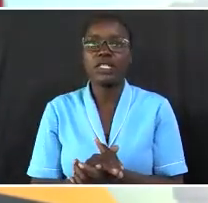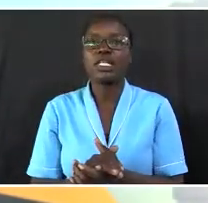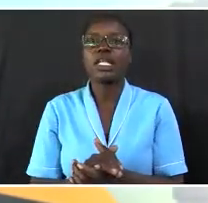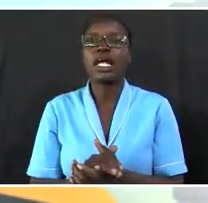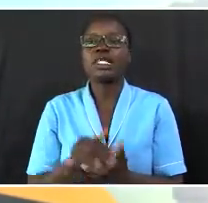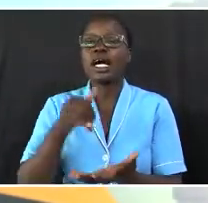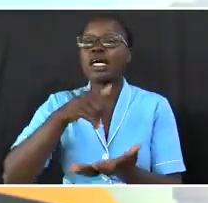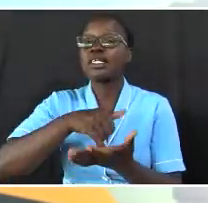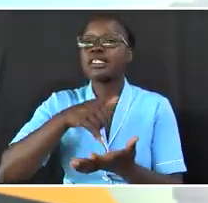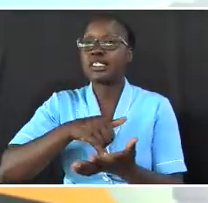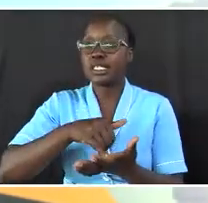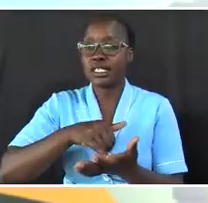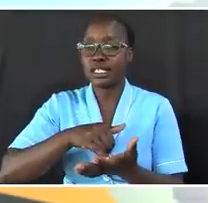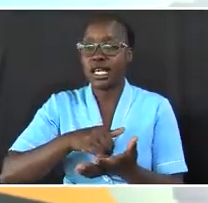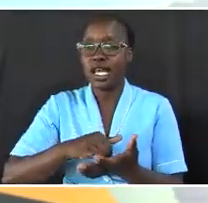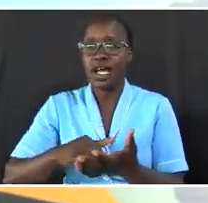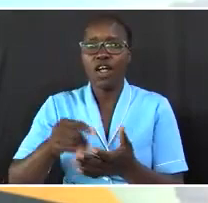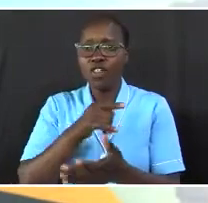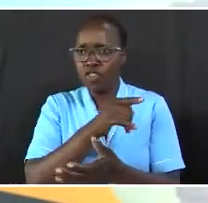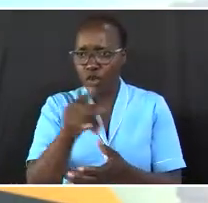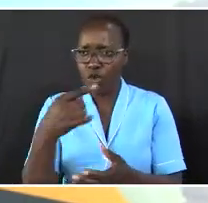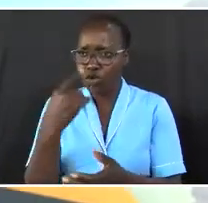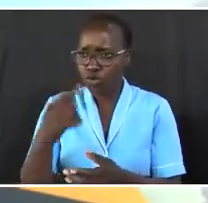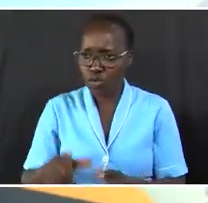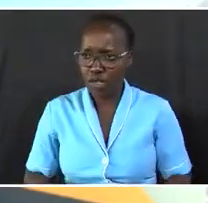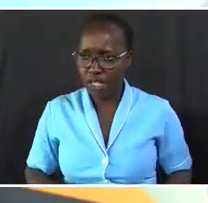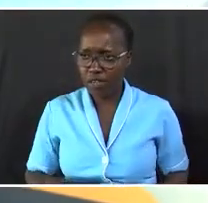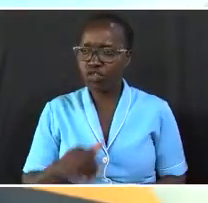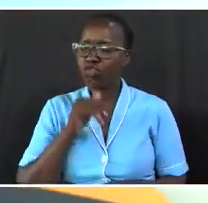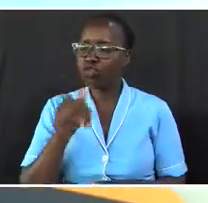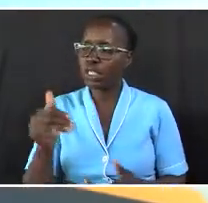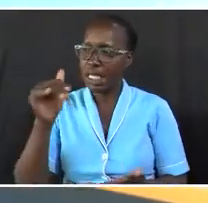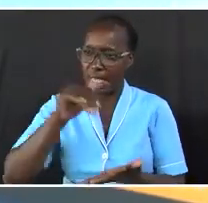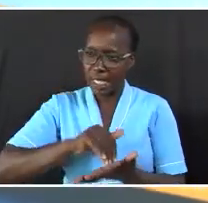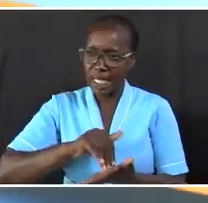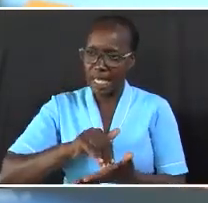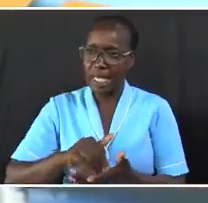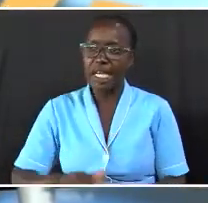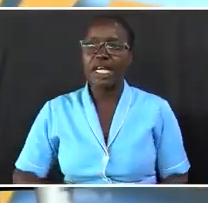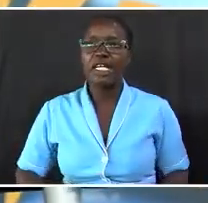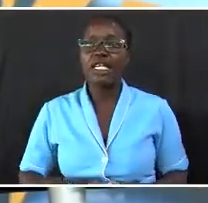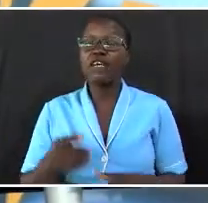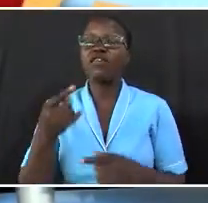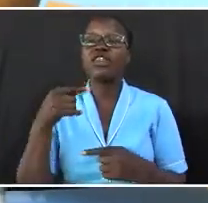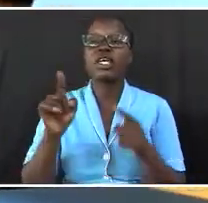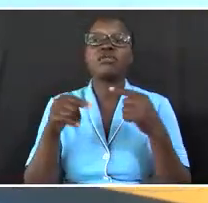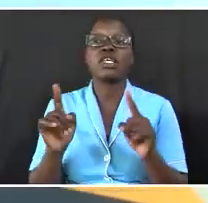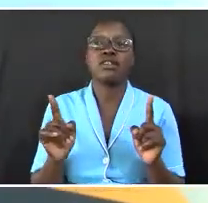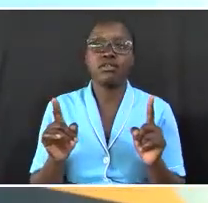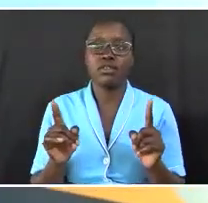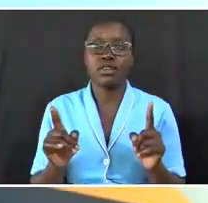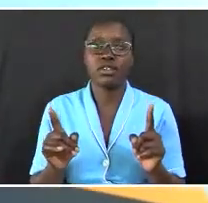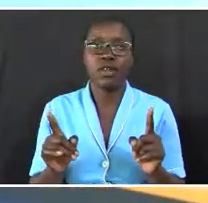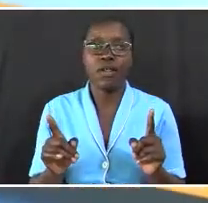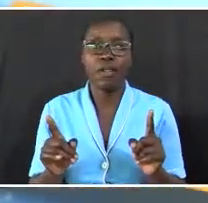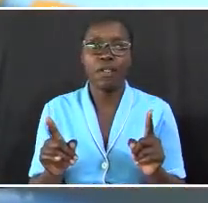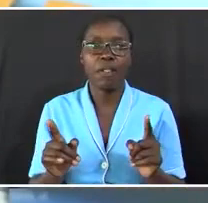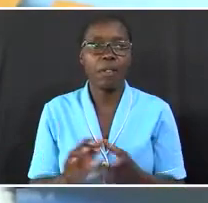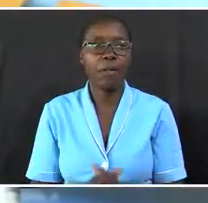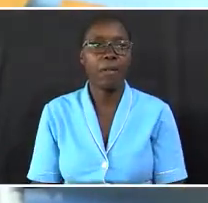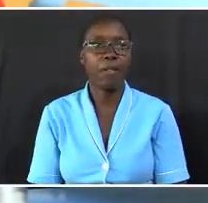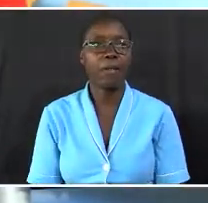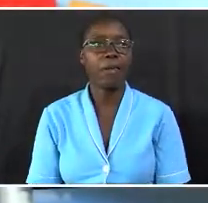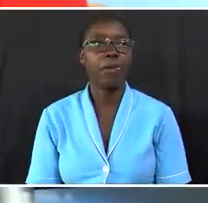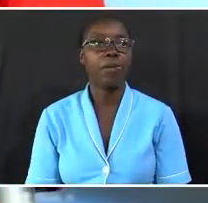want to insist on is those who live should no longer live for themselves. That is what is